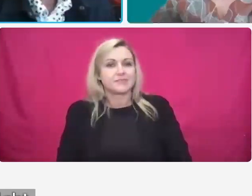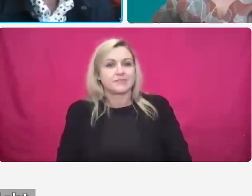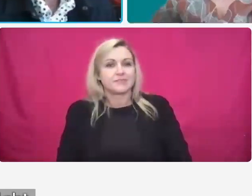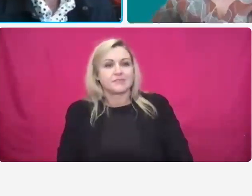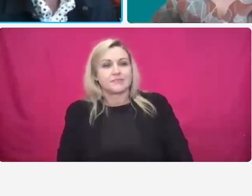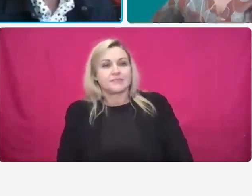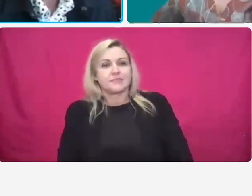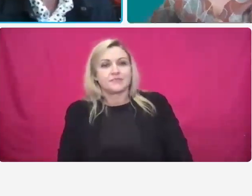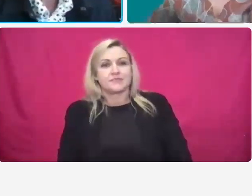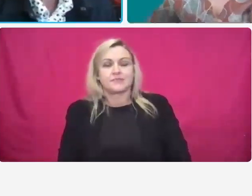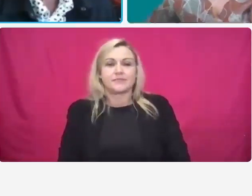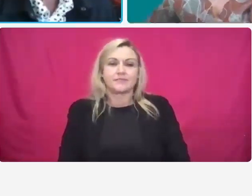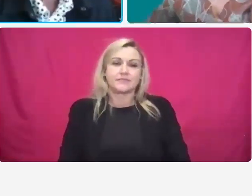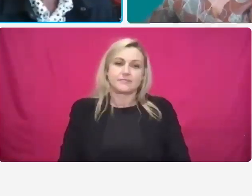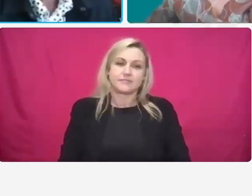right.